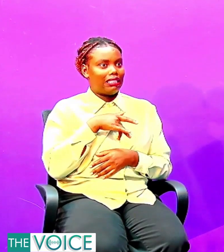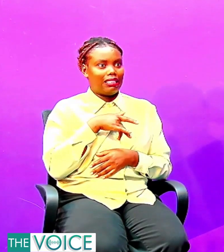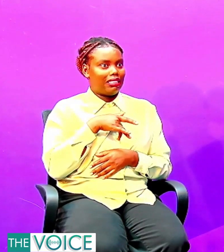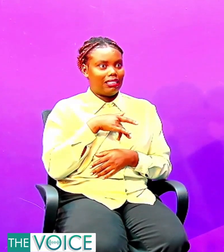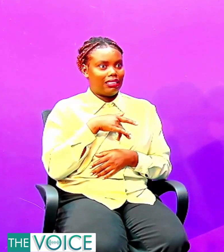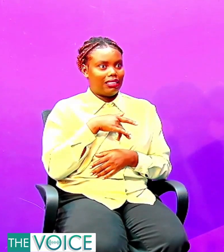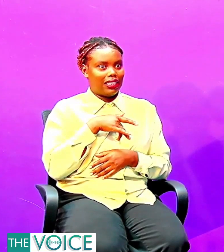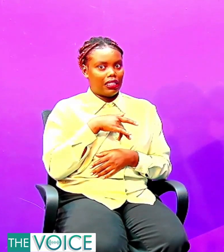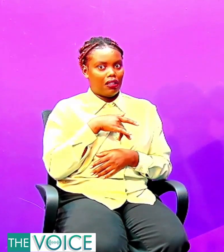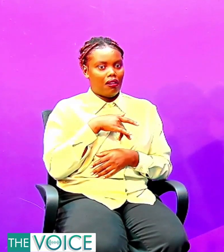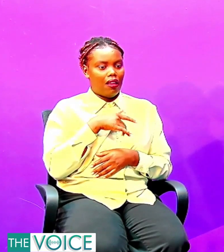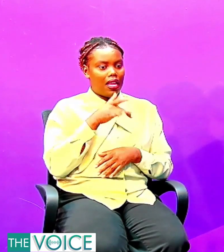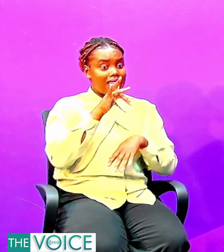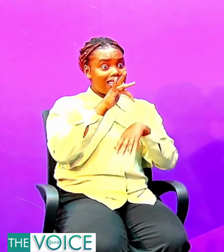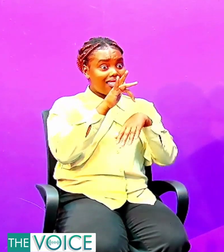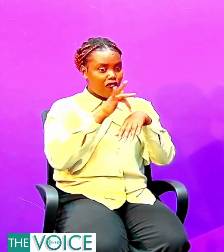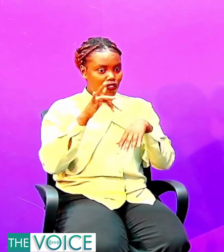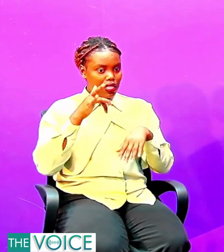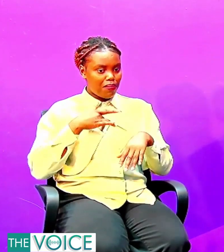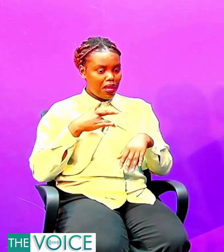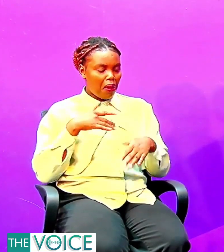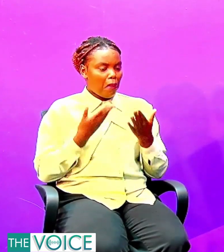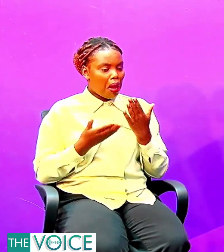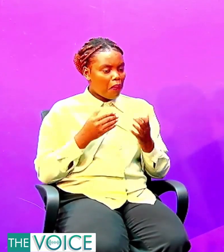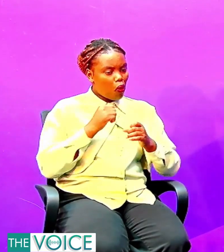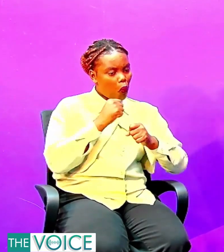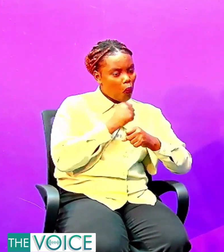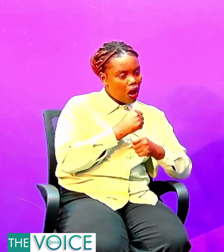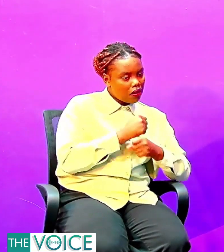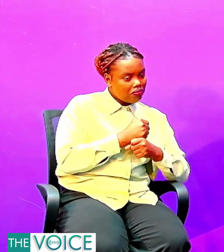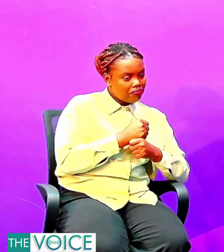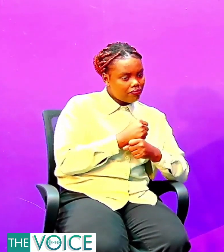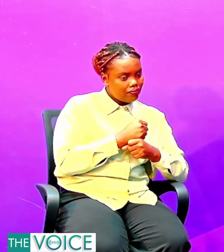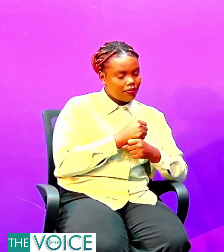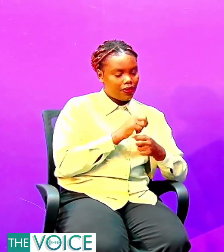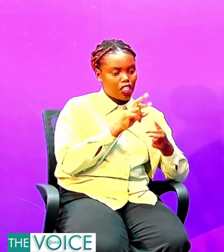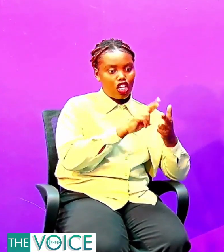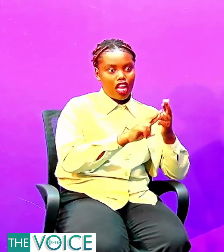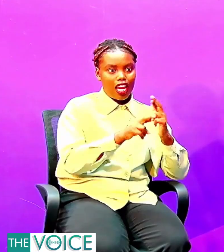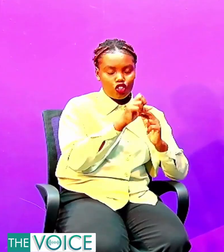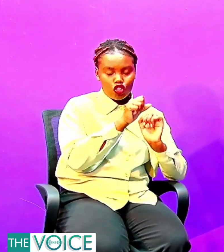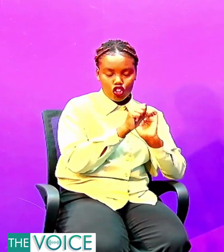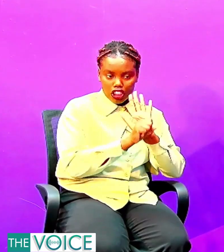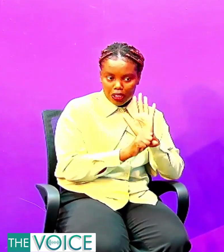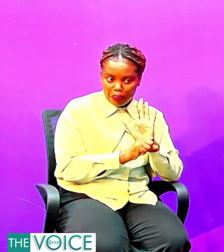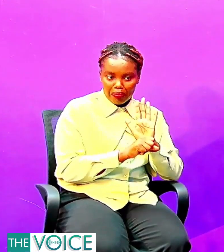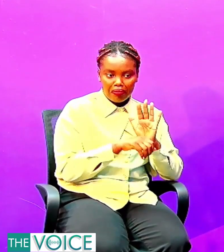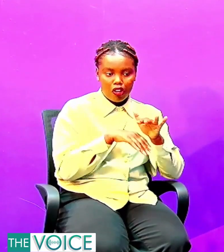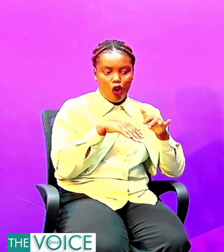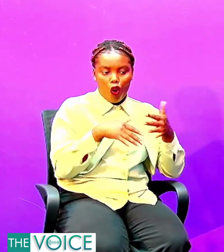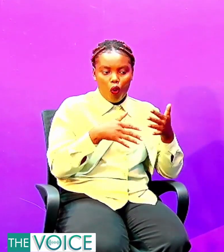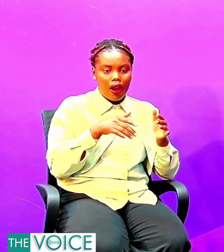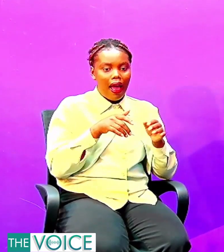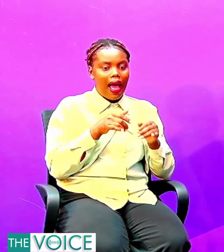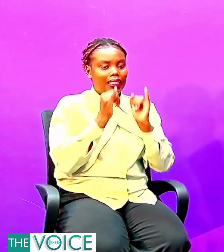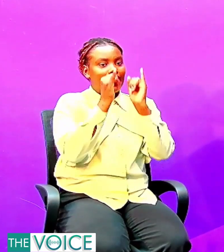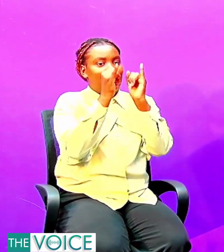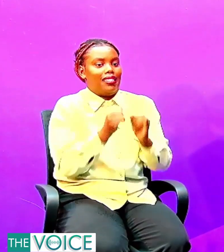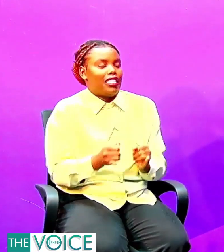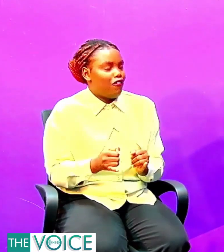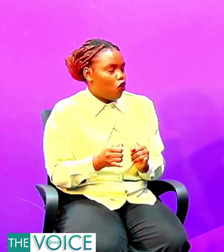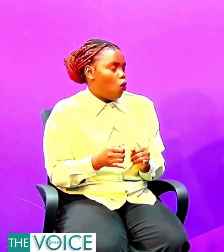condition where you felt maybe that this has affected your life, maybe from the work